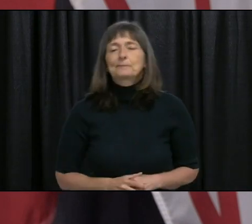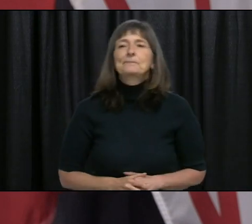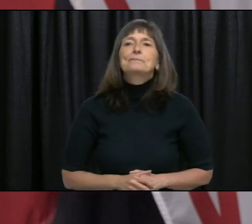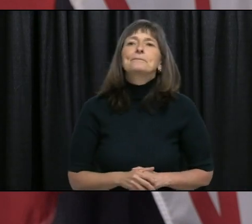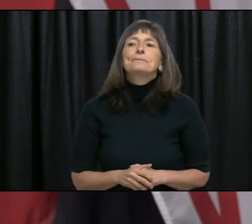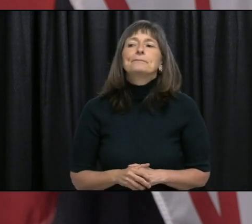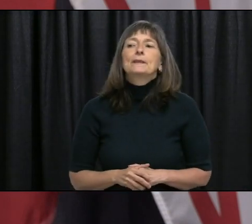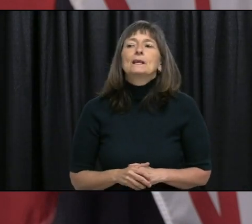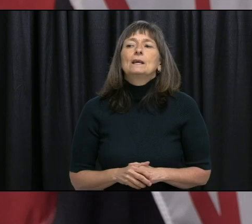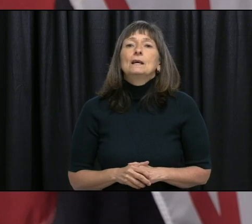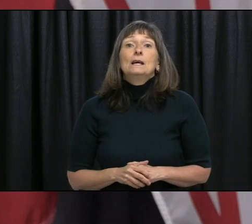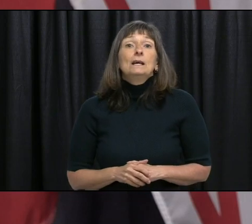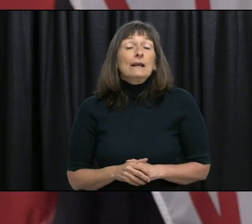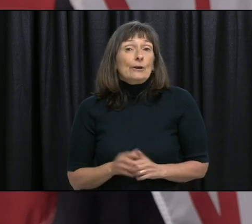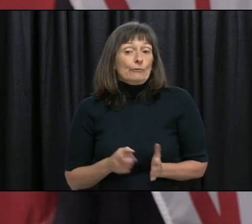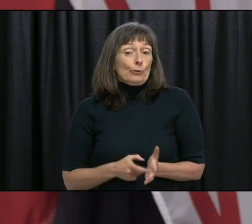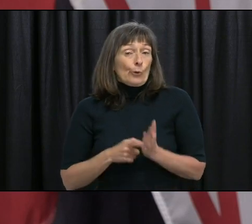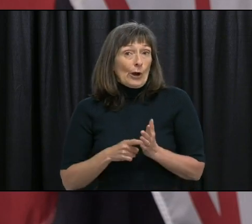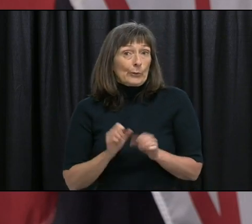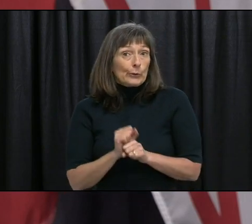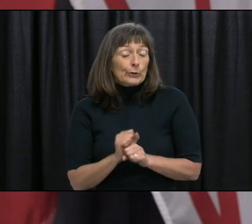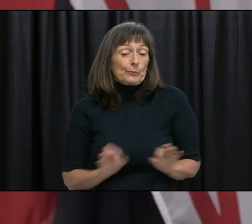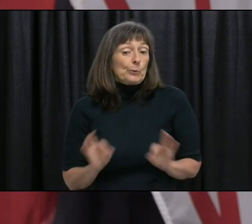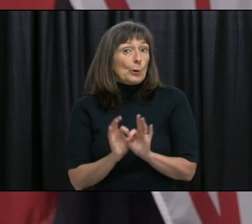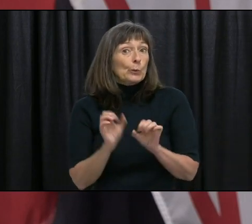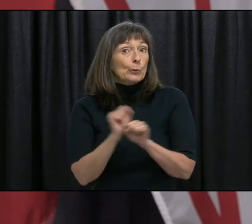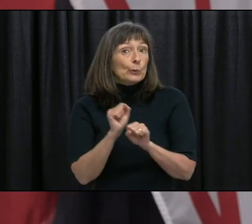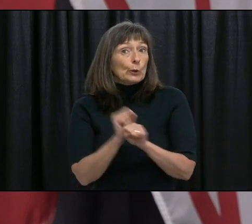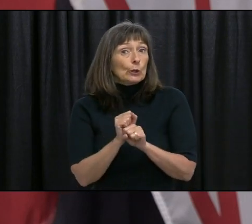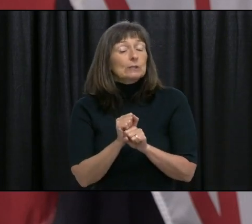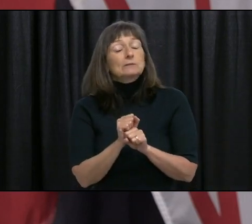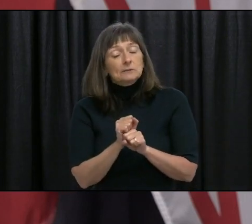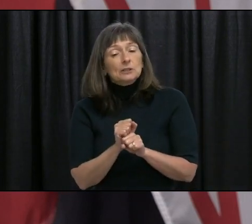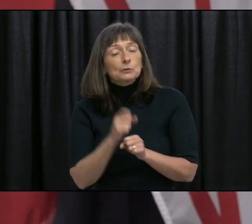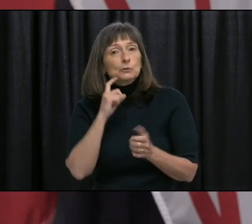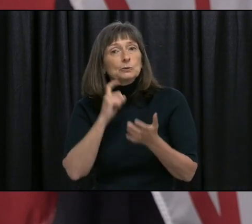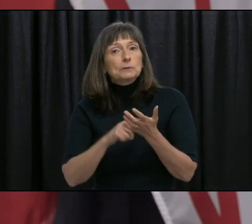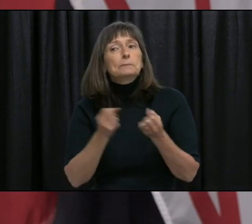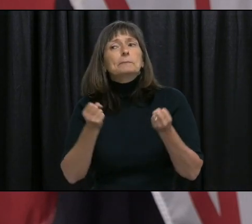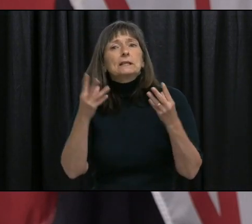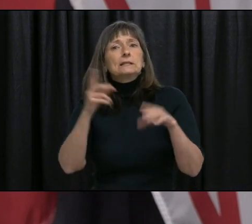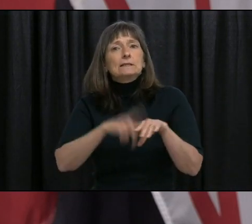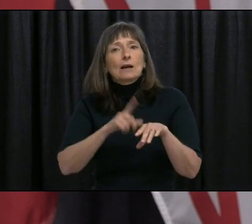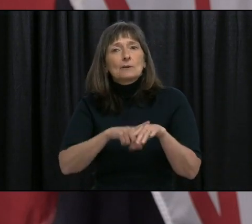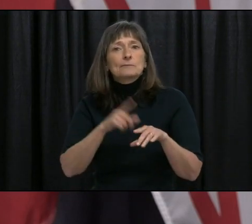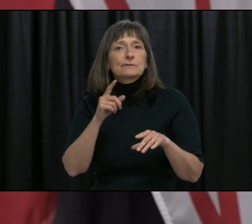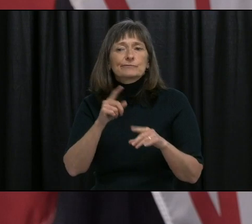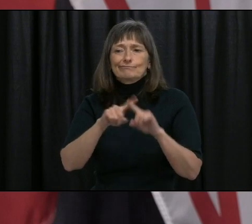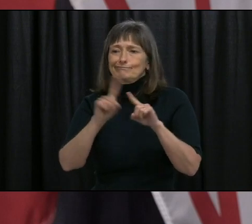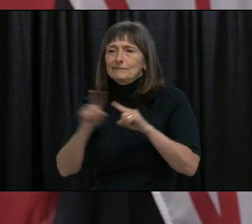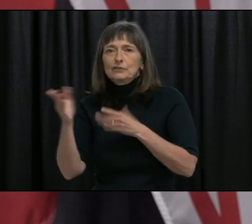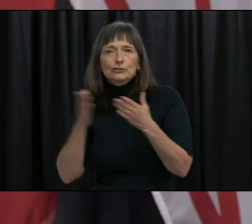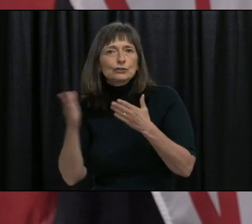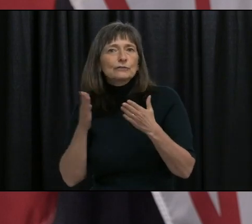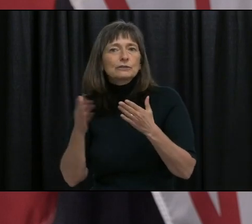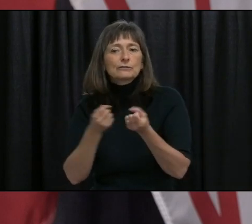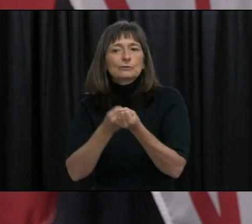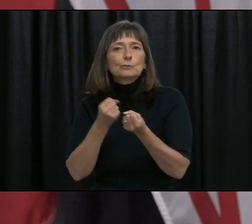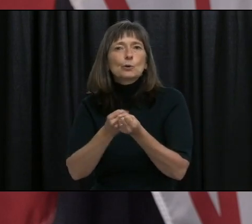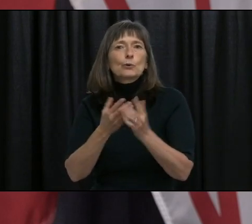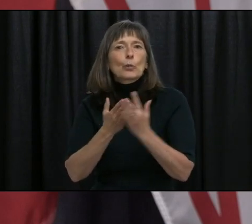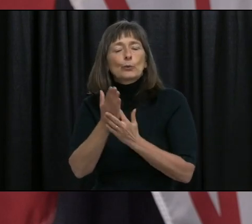Now, when talking about vital work, we have seen many employees who have been essential in delivering services and support to the